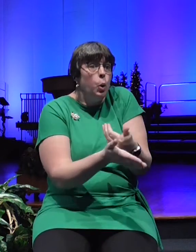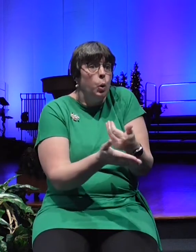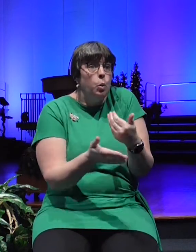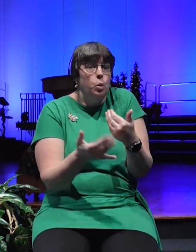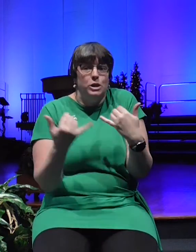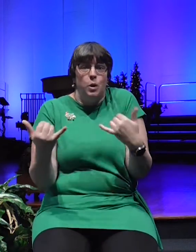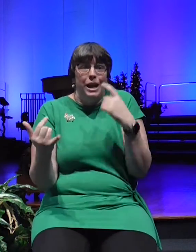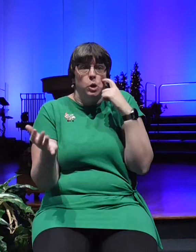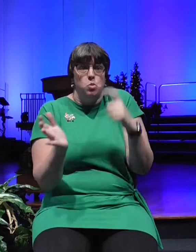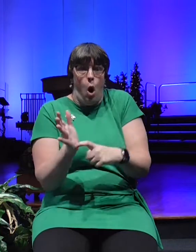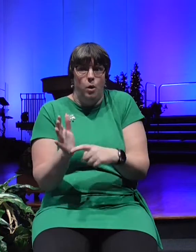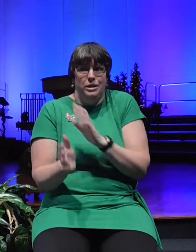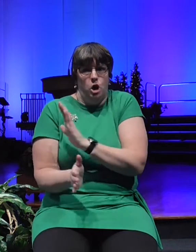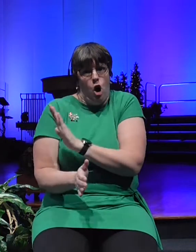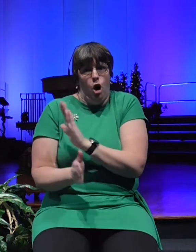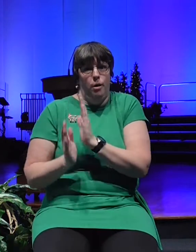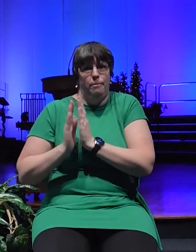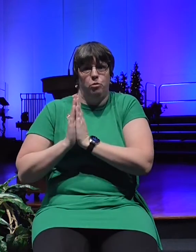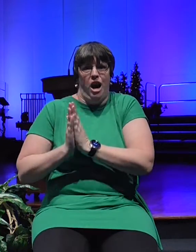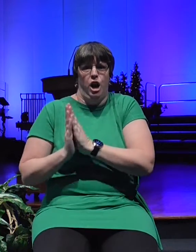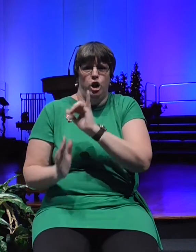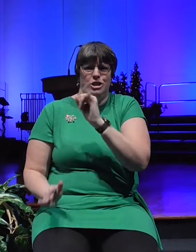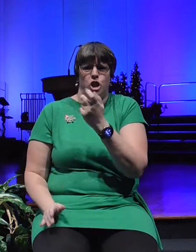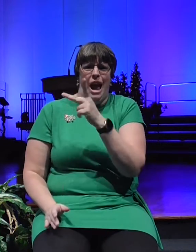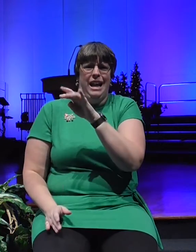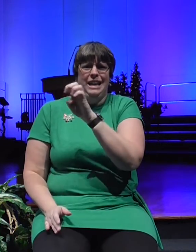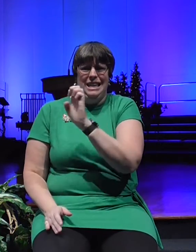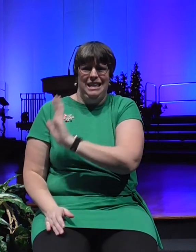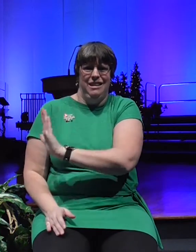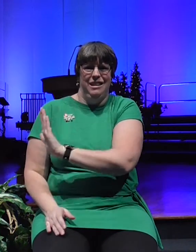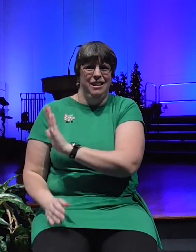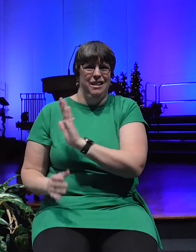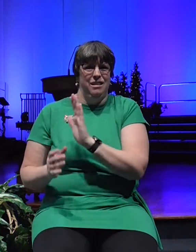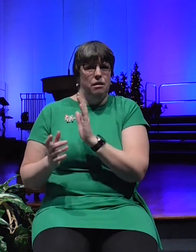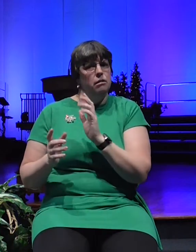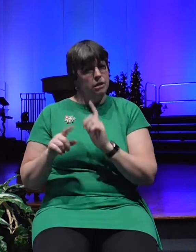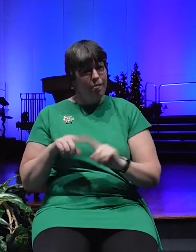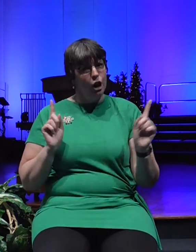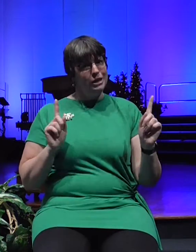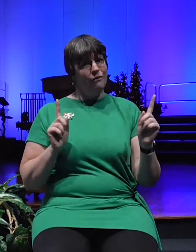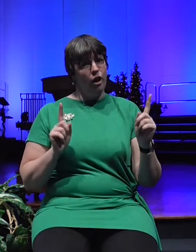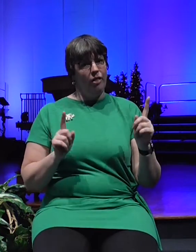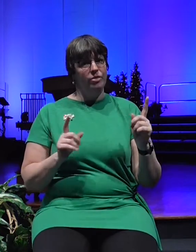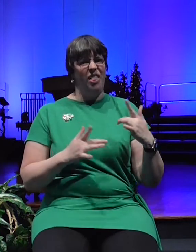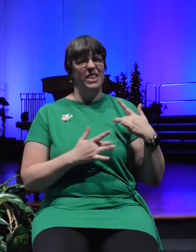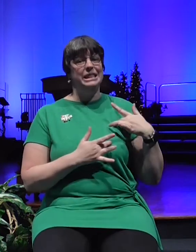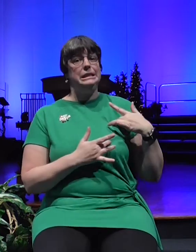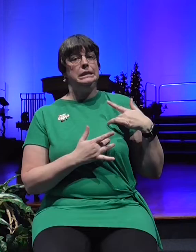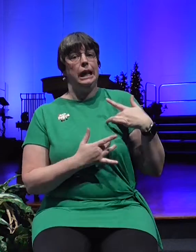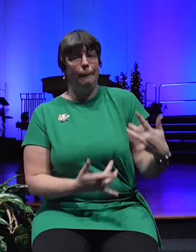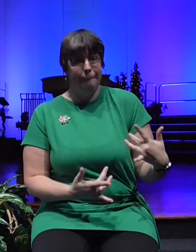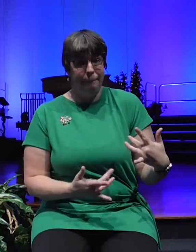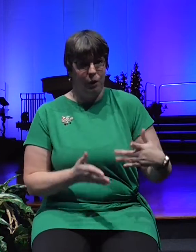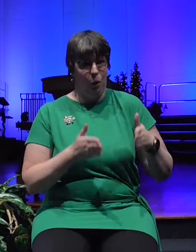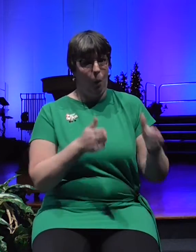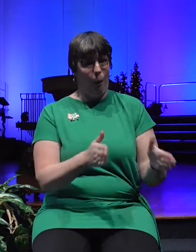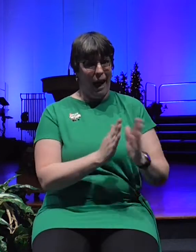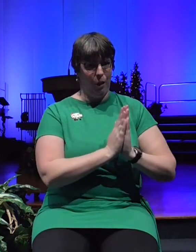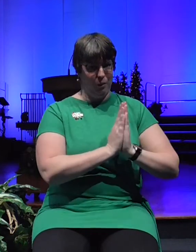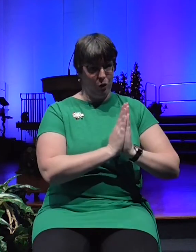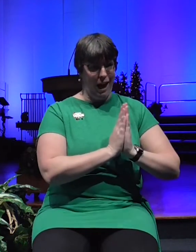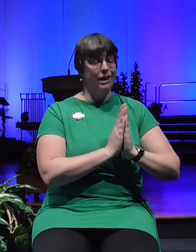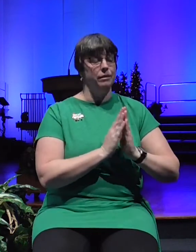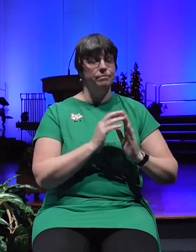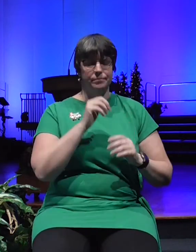you might have noticed that Reverend Jackie's prayer, a little different than the traditional way people tend to pray. Most prayers in a lot of